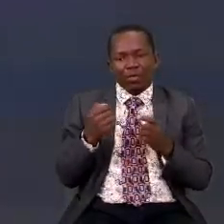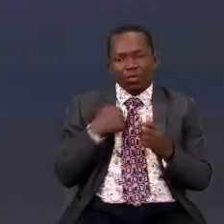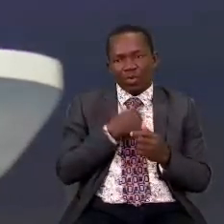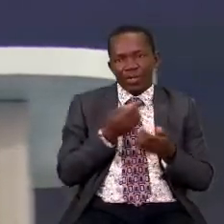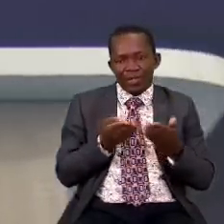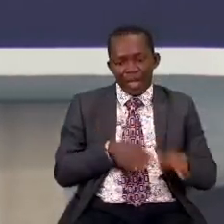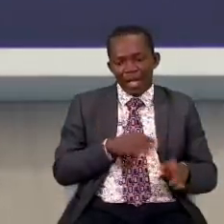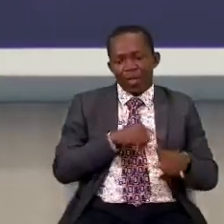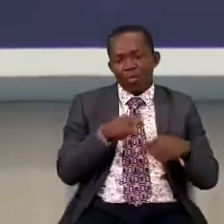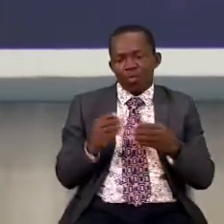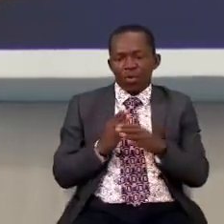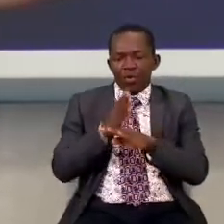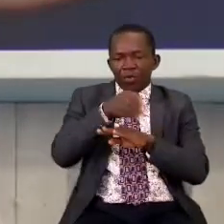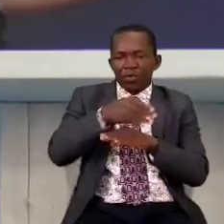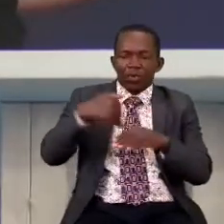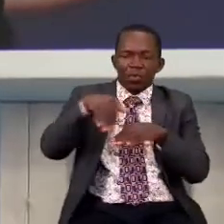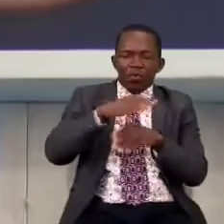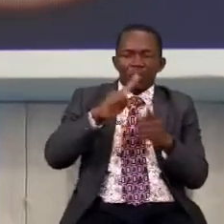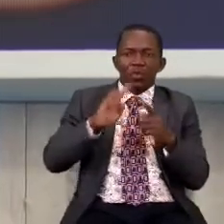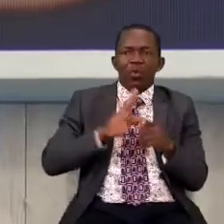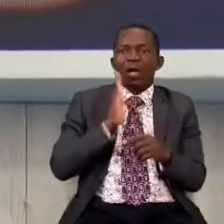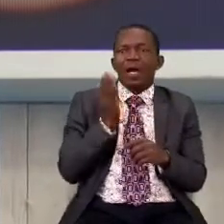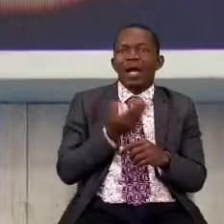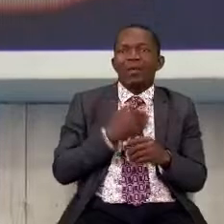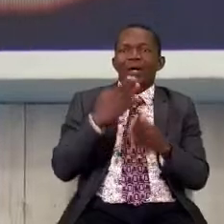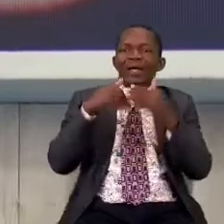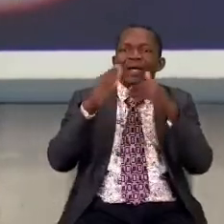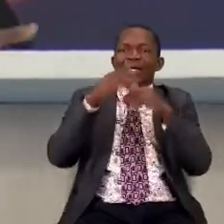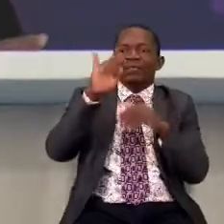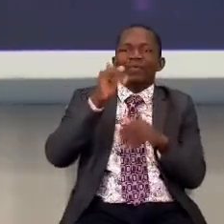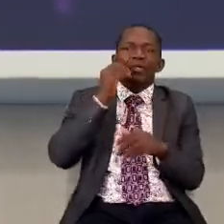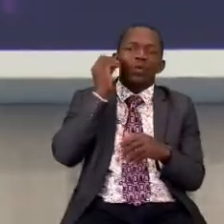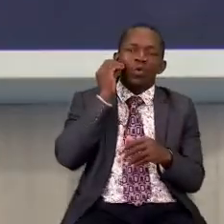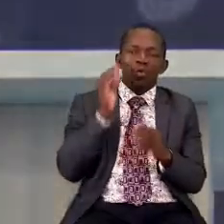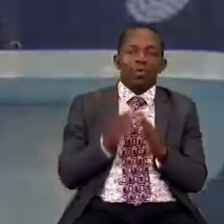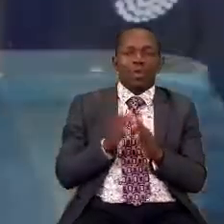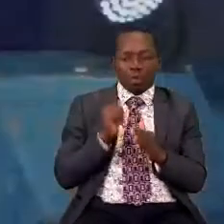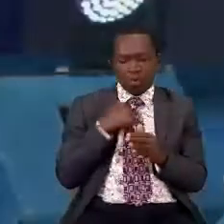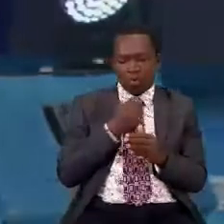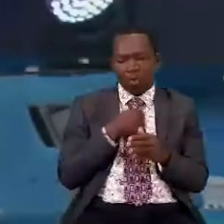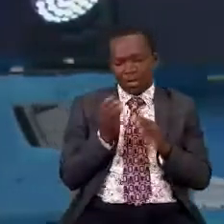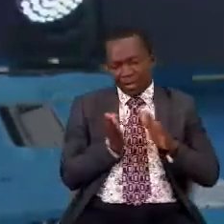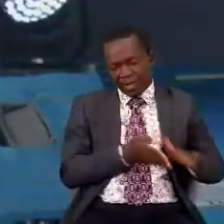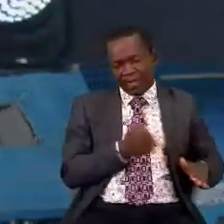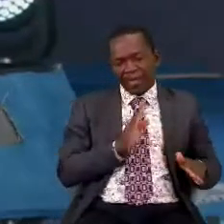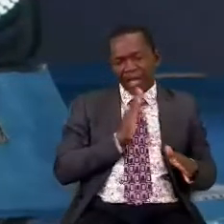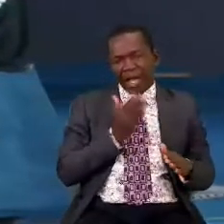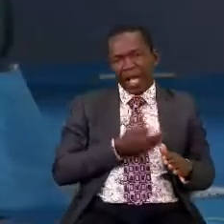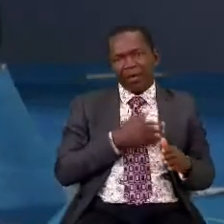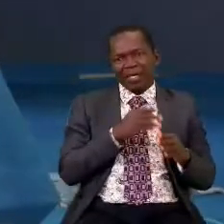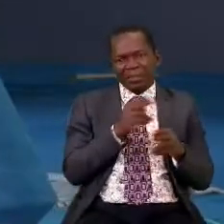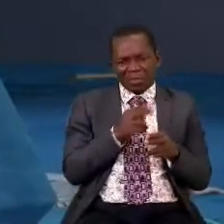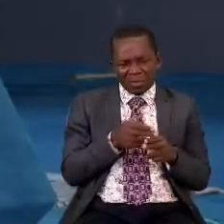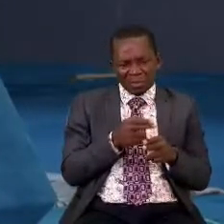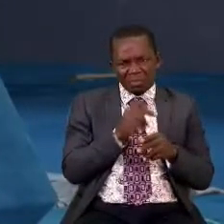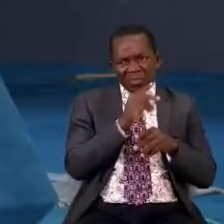temporal residence here, and we leave this place, this earth of dust and